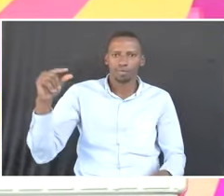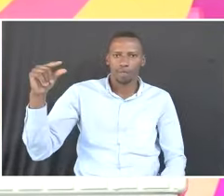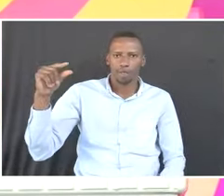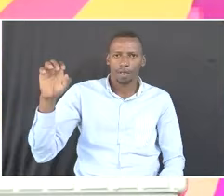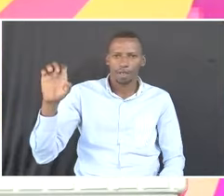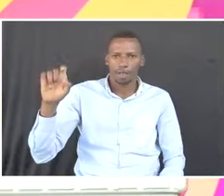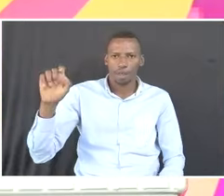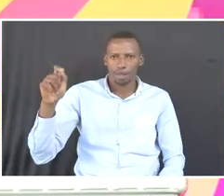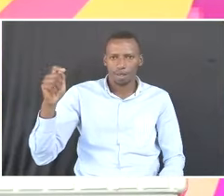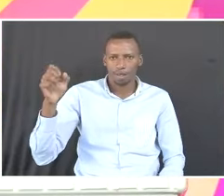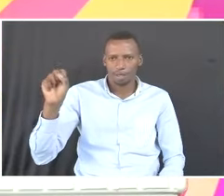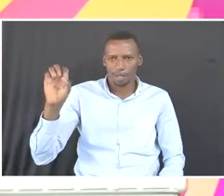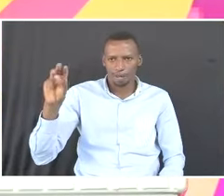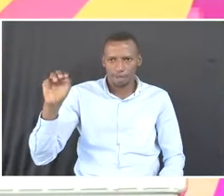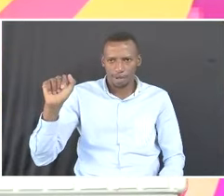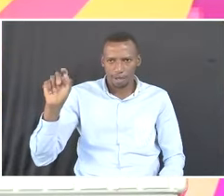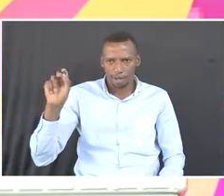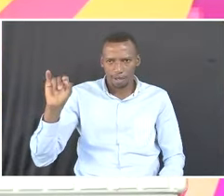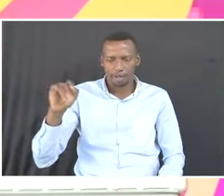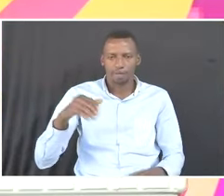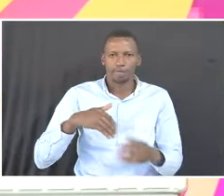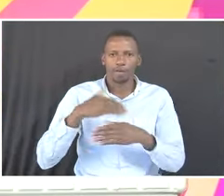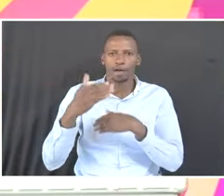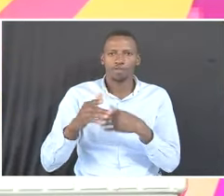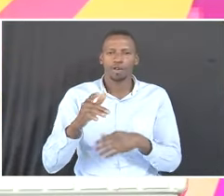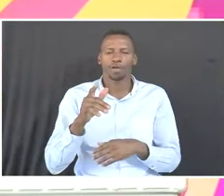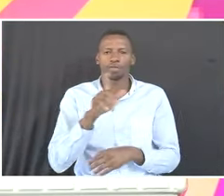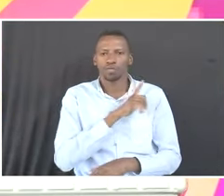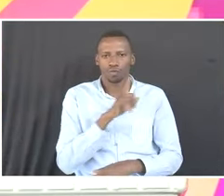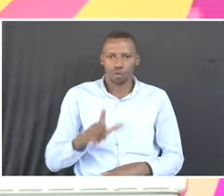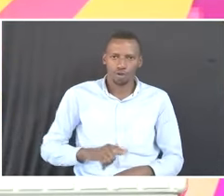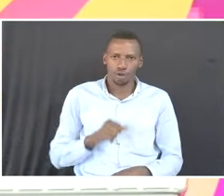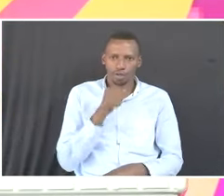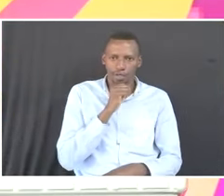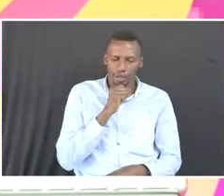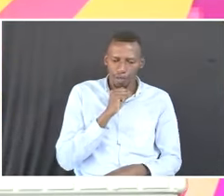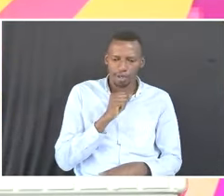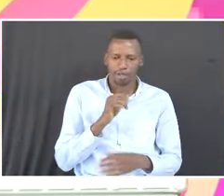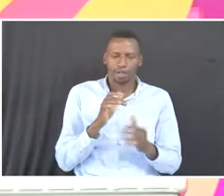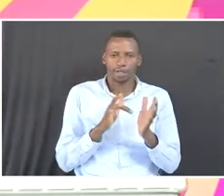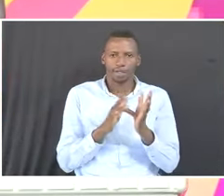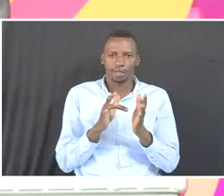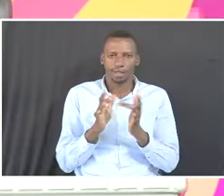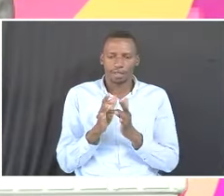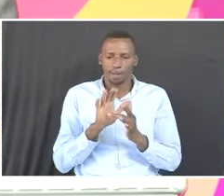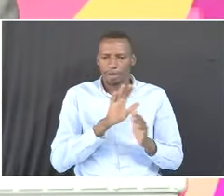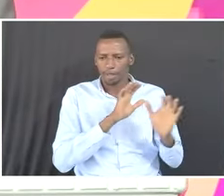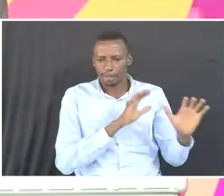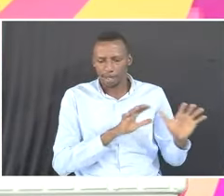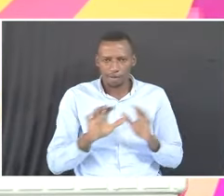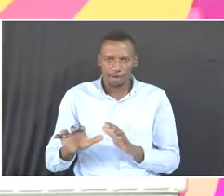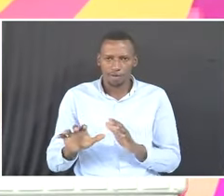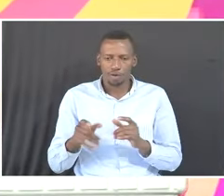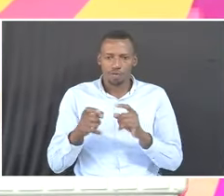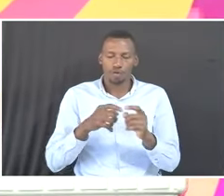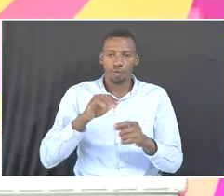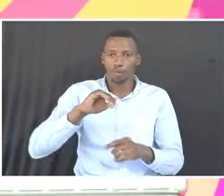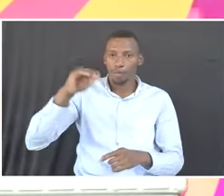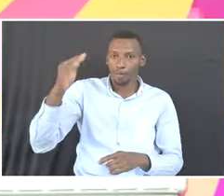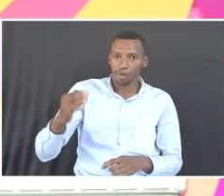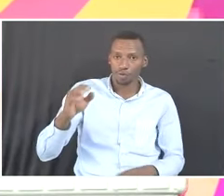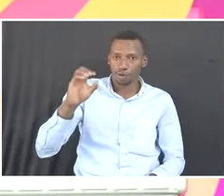Jesus' sufferings began on the slopes of Mount Olives. From Mount Olives, Jesus ascended to